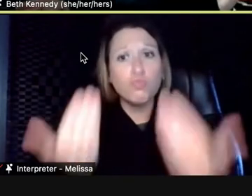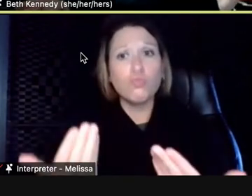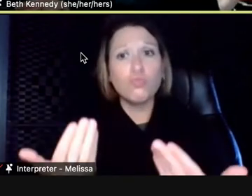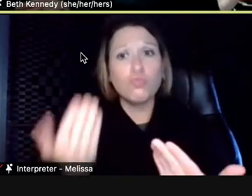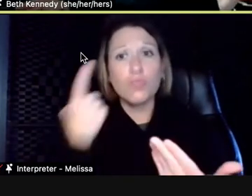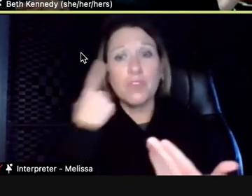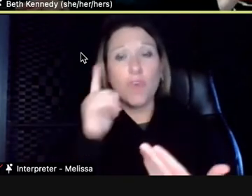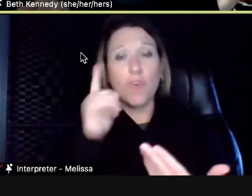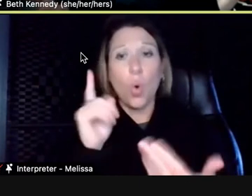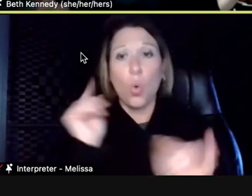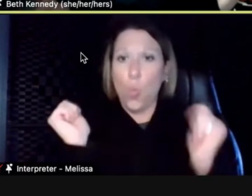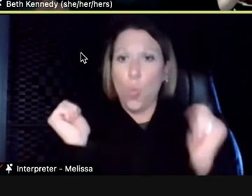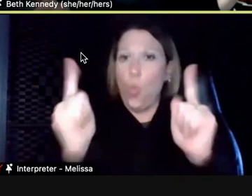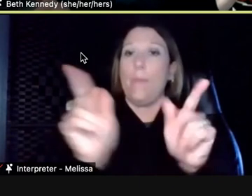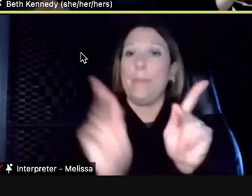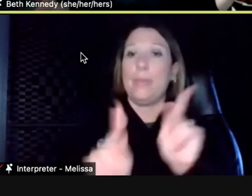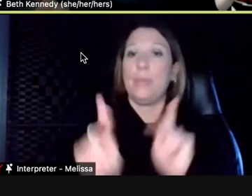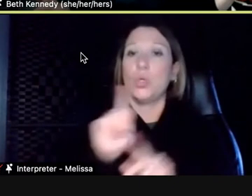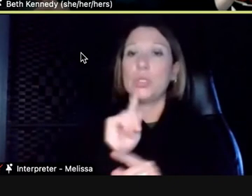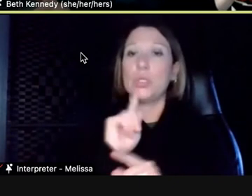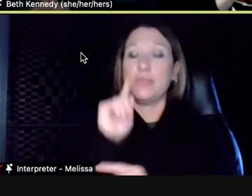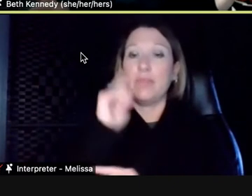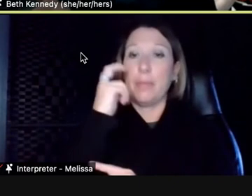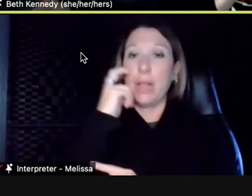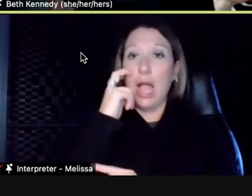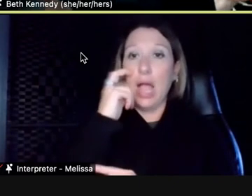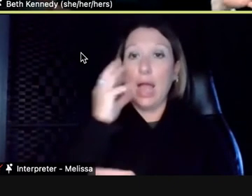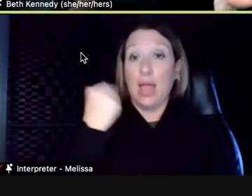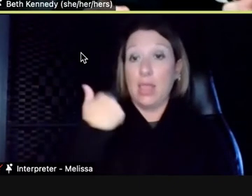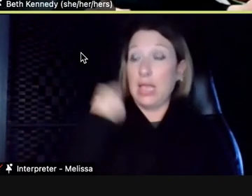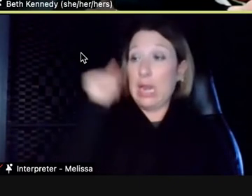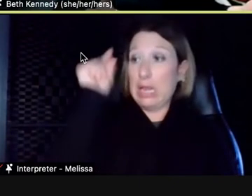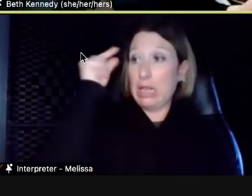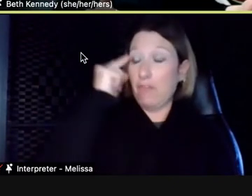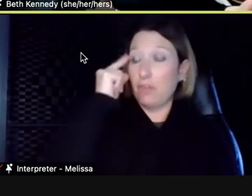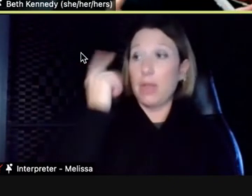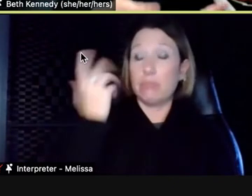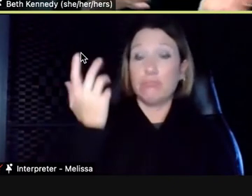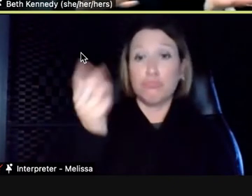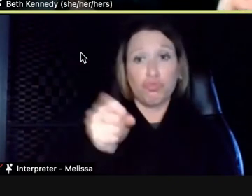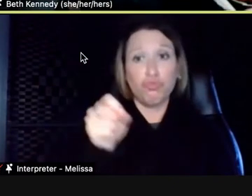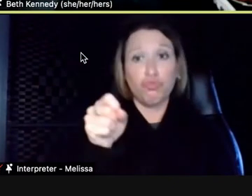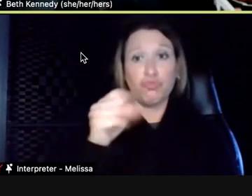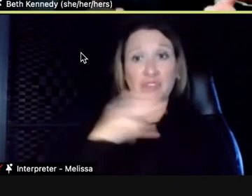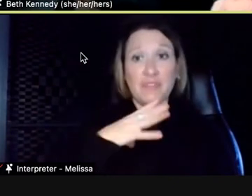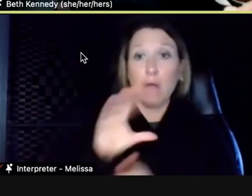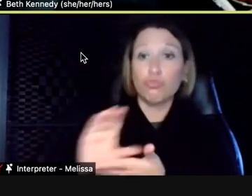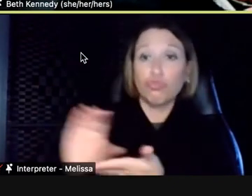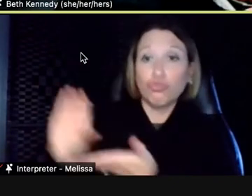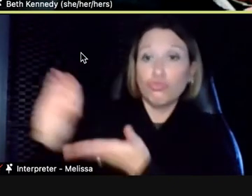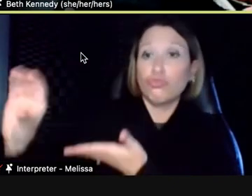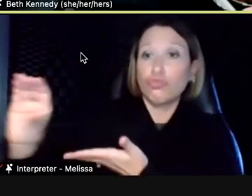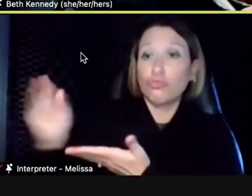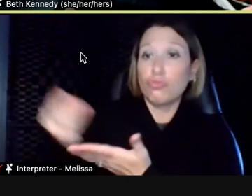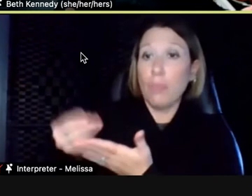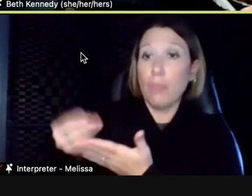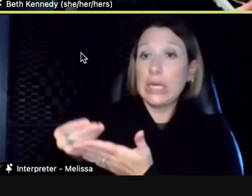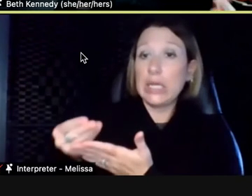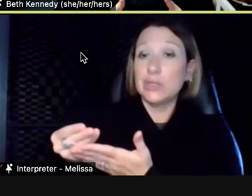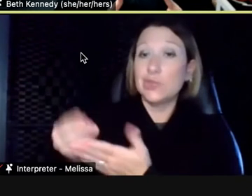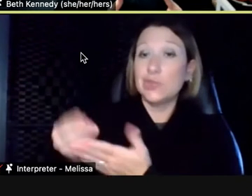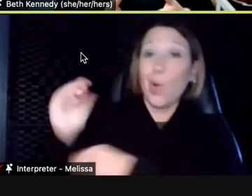all people who are deafblind. And the Canadian government agreed and set aside some money. And so the model is quite established